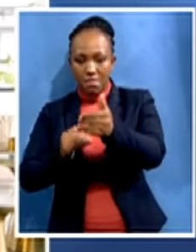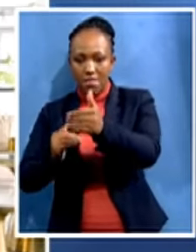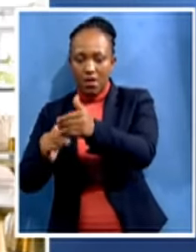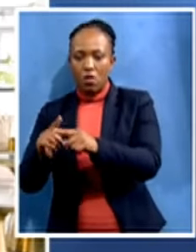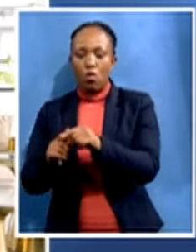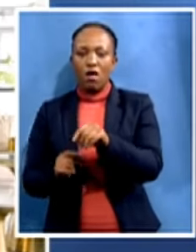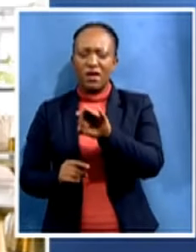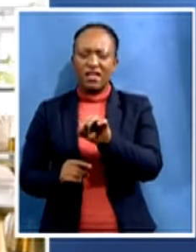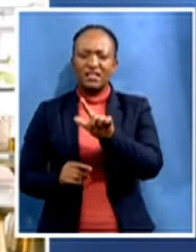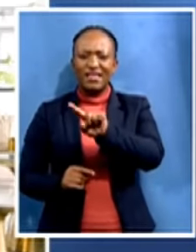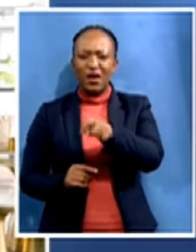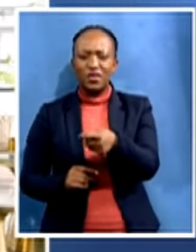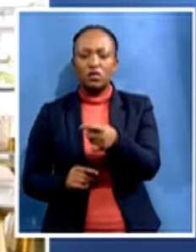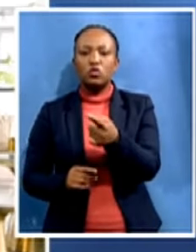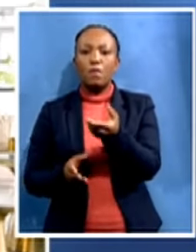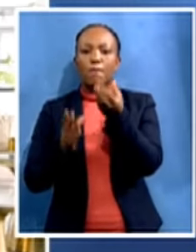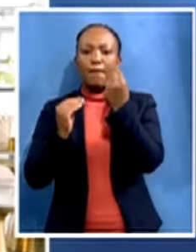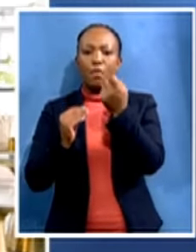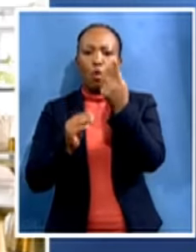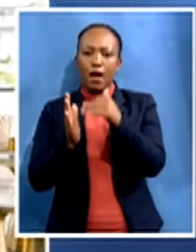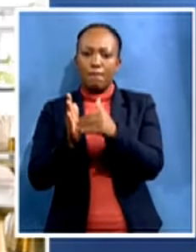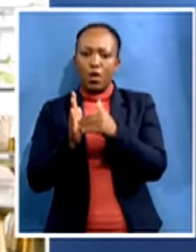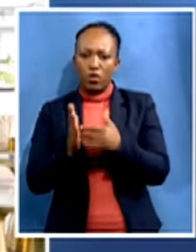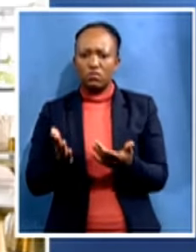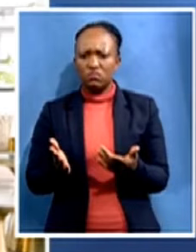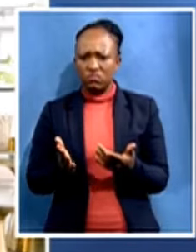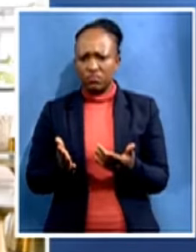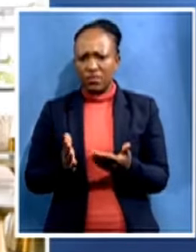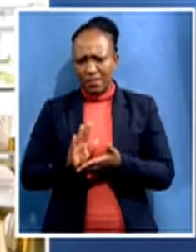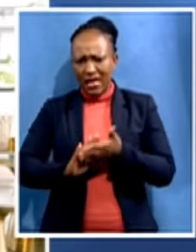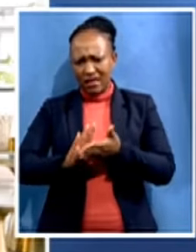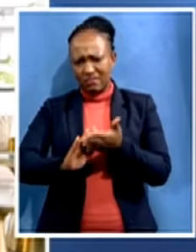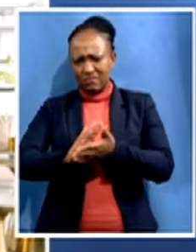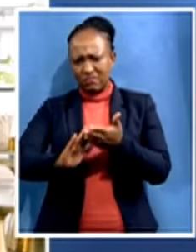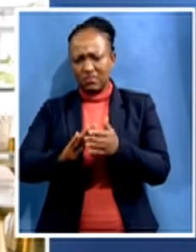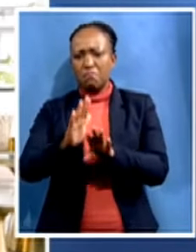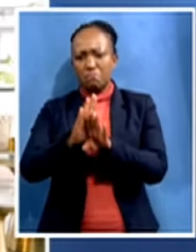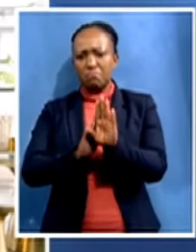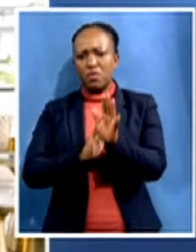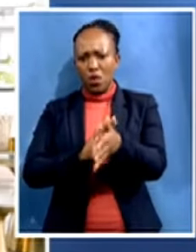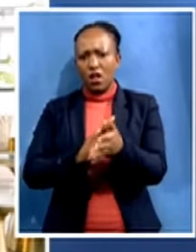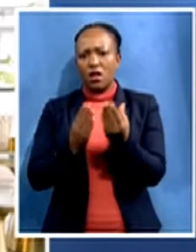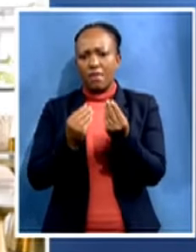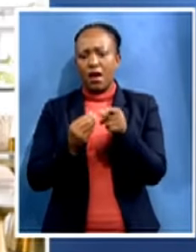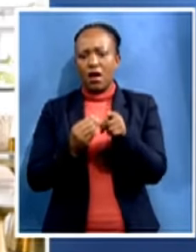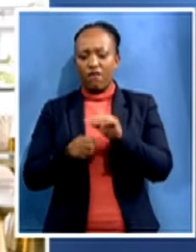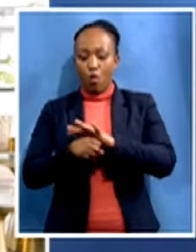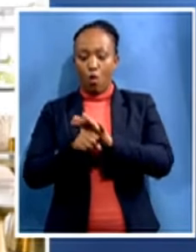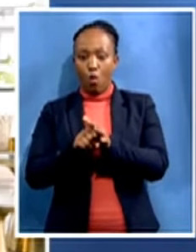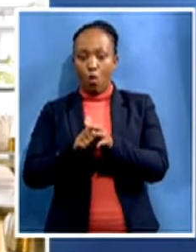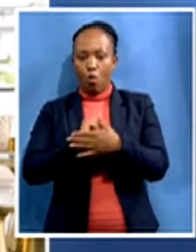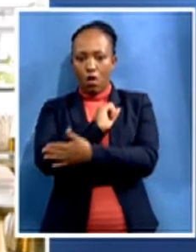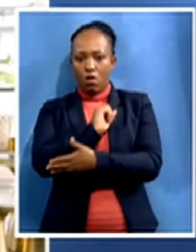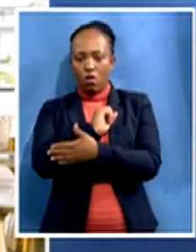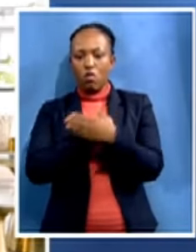mark. So we are definitely going to improve the numbers as a country. Those sites that were earmarked for J&J have